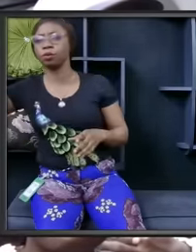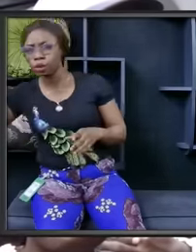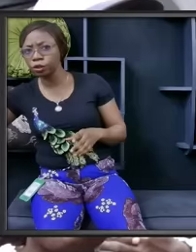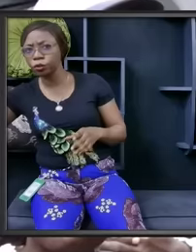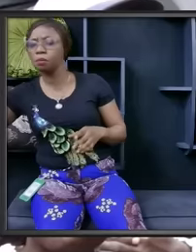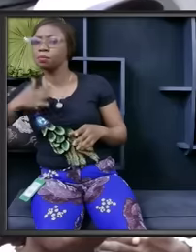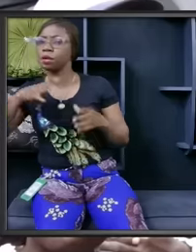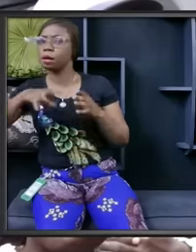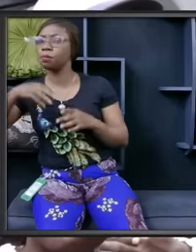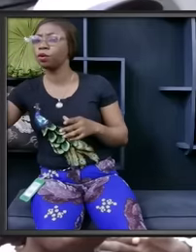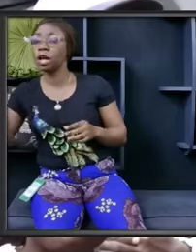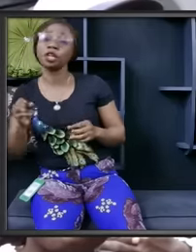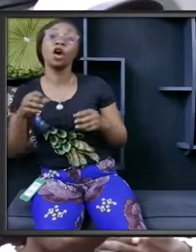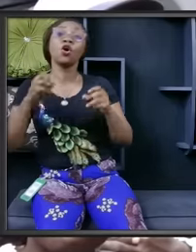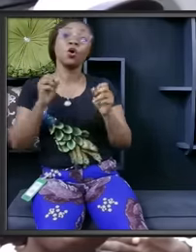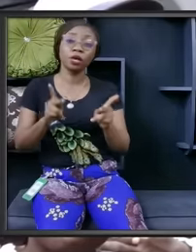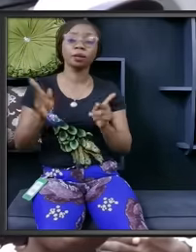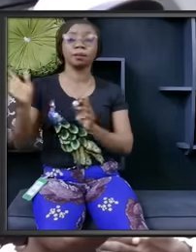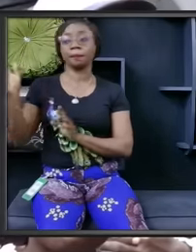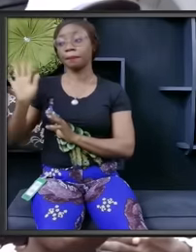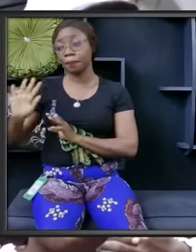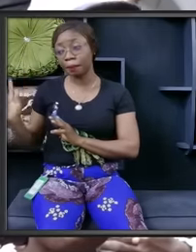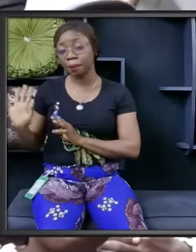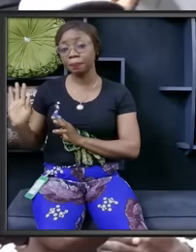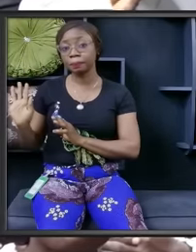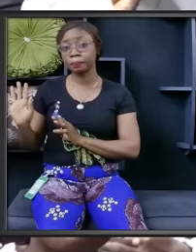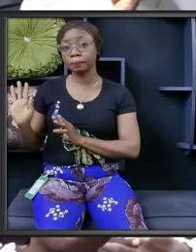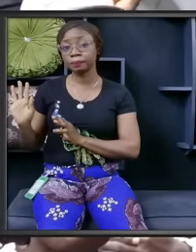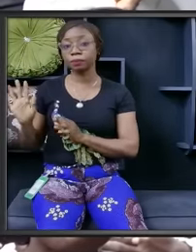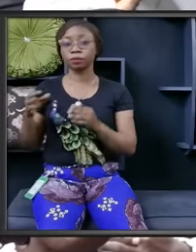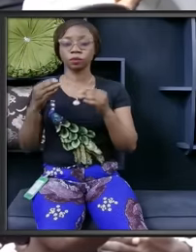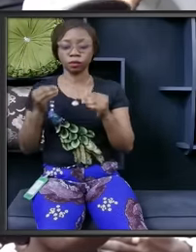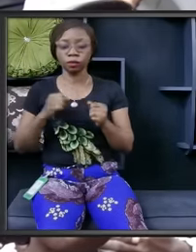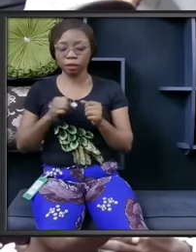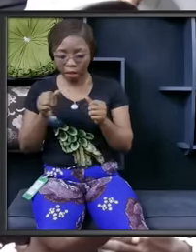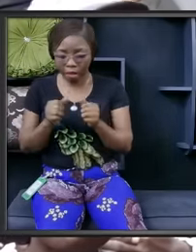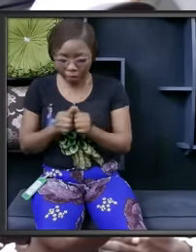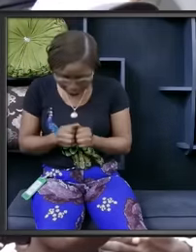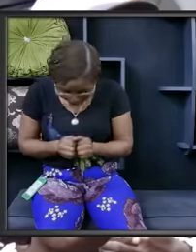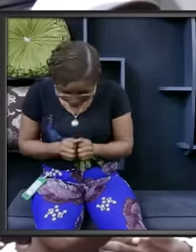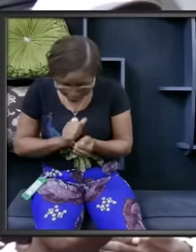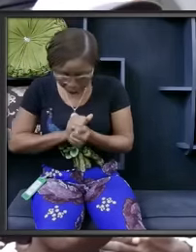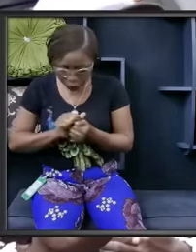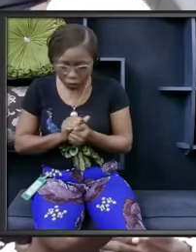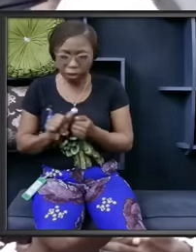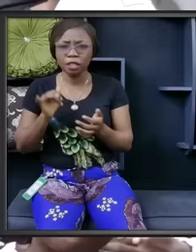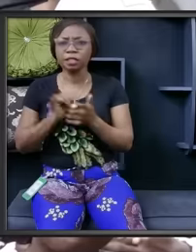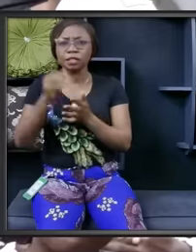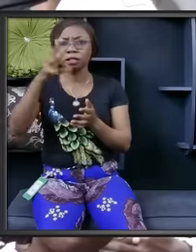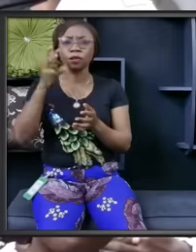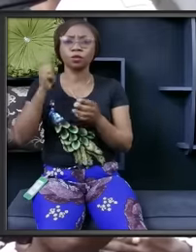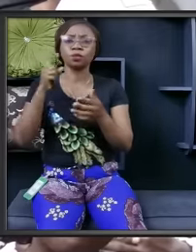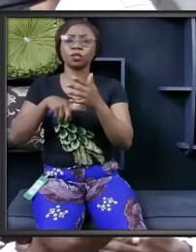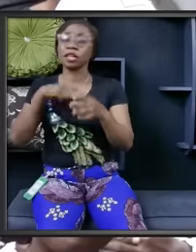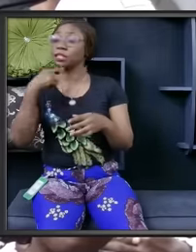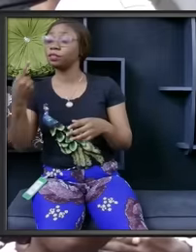I'm going, you know. I said, okay, Ngwan Onyebuchi, Ngwan. So I have been down. That was what I told the boy. You. The boy opened